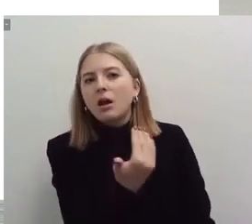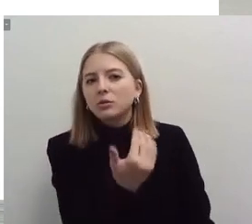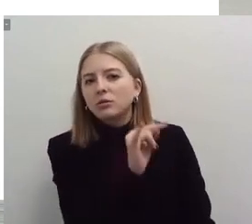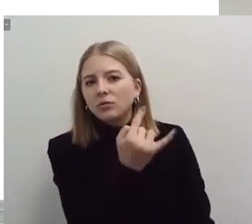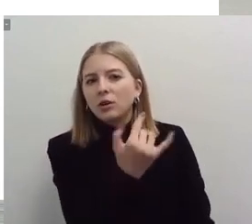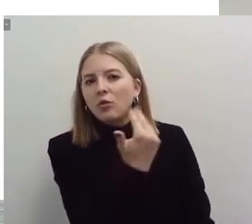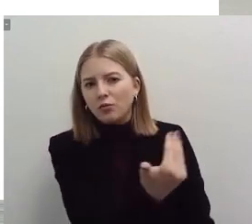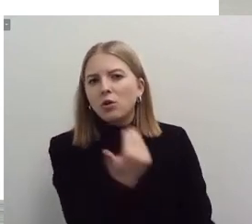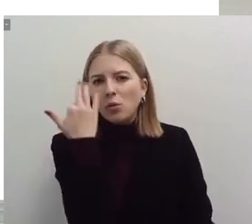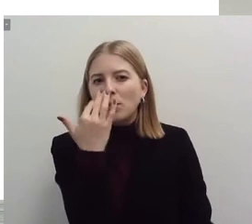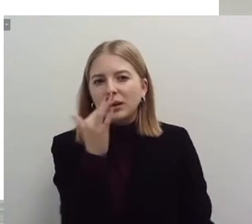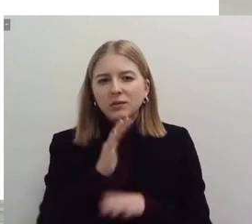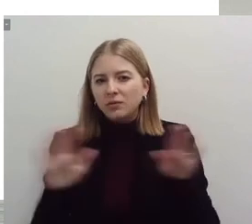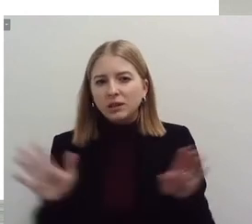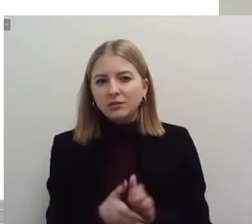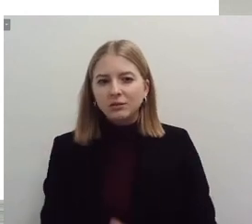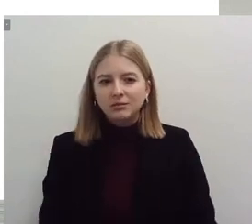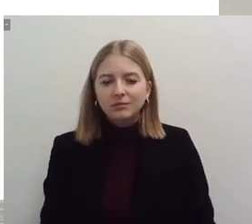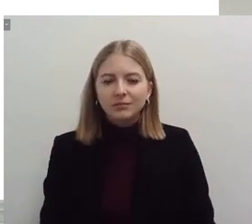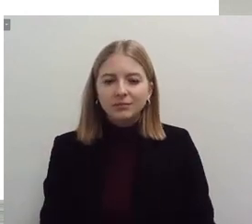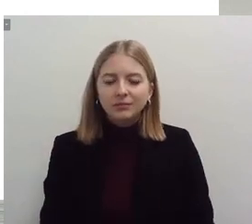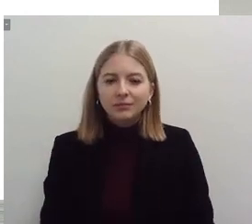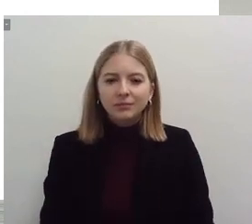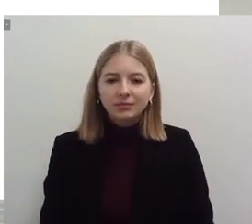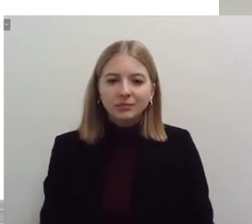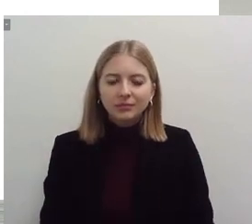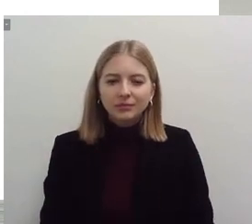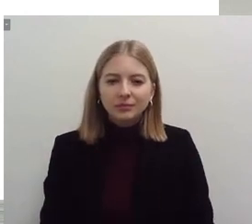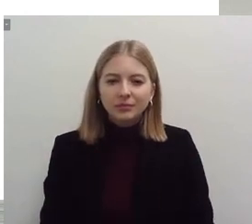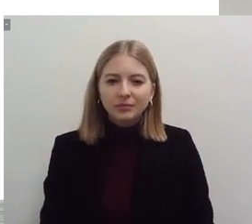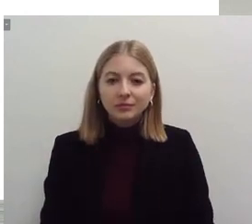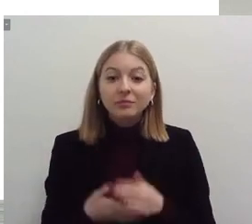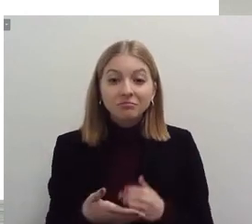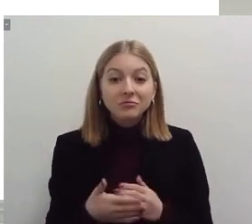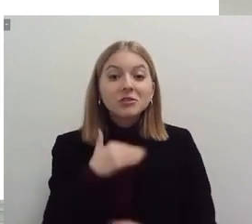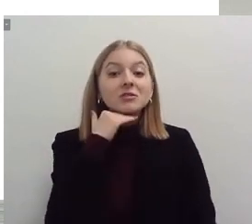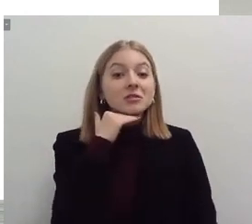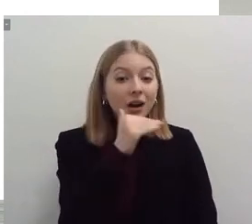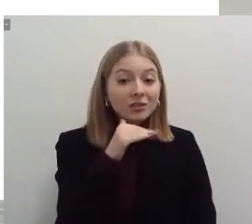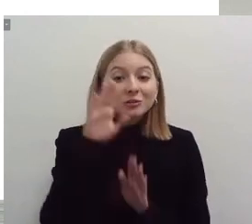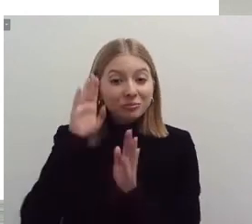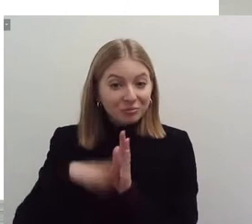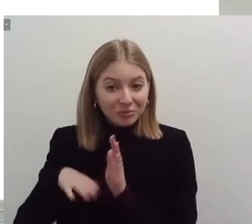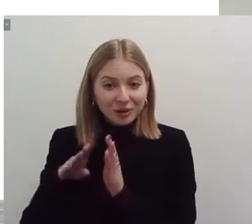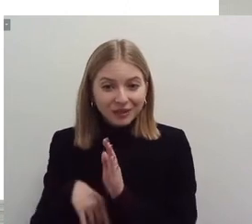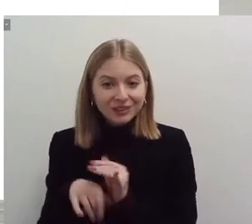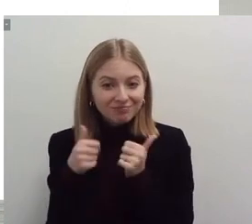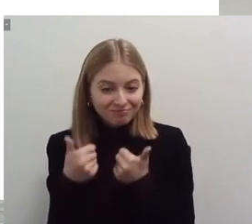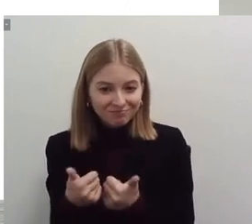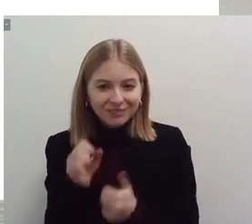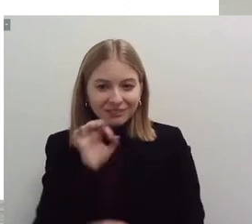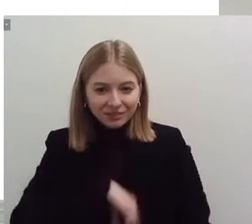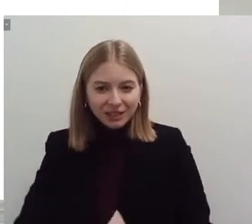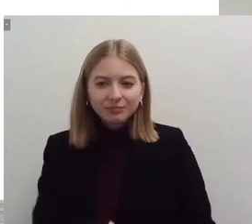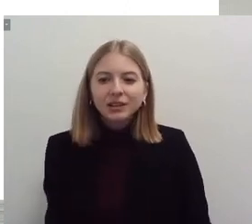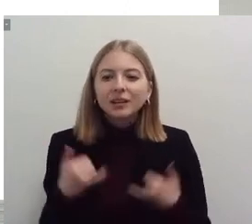Simple as that, and something that I think we can all take with us. Thank you so much for your great